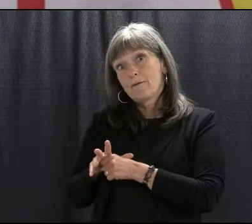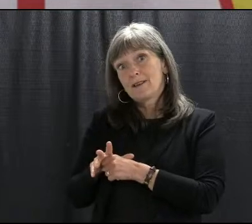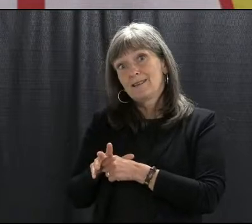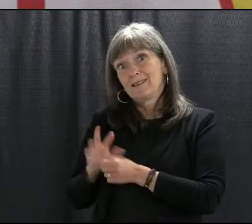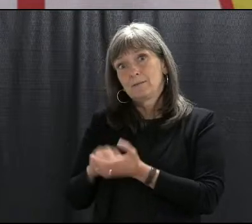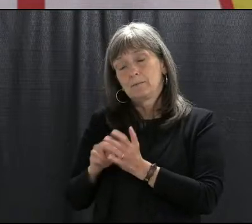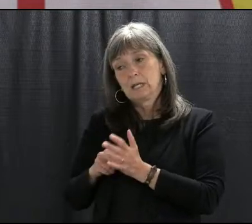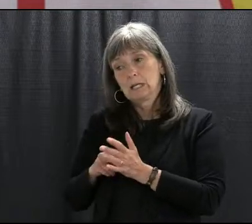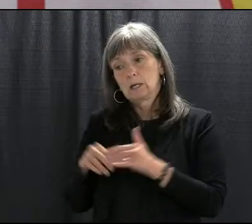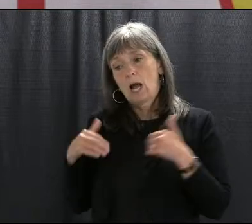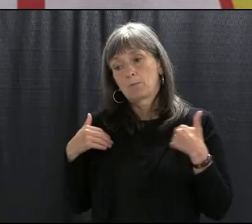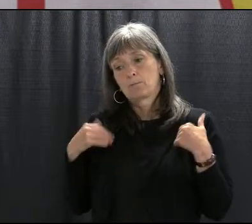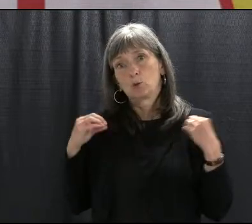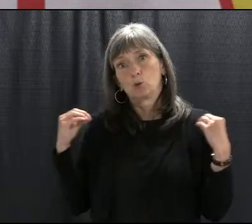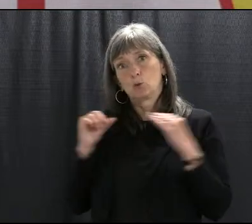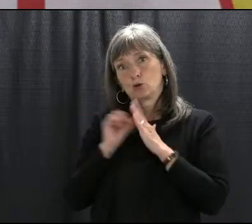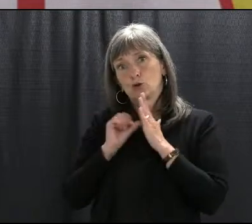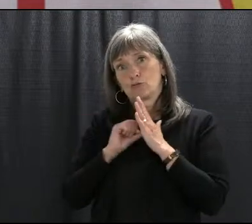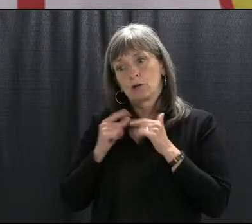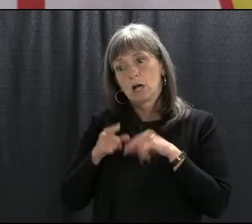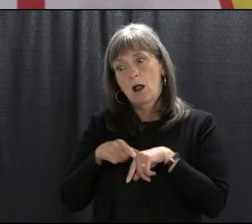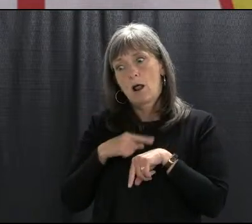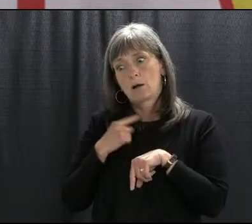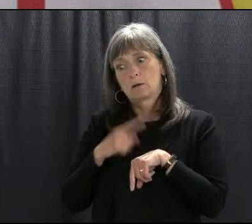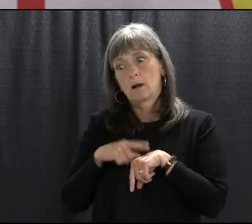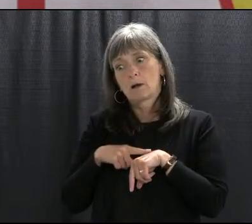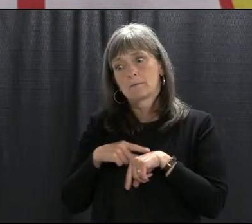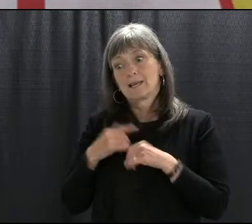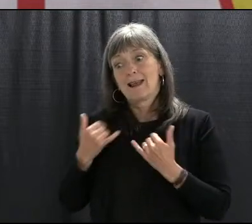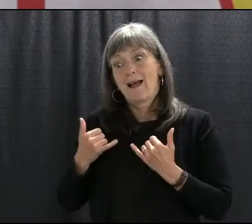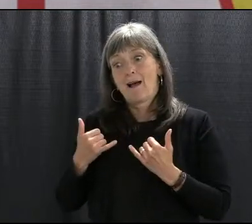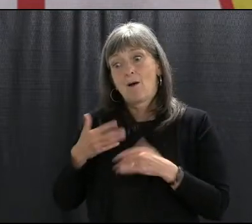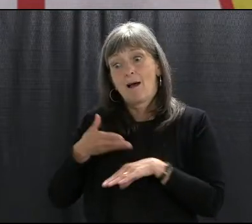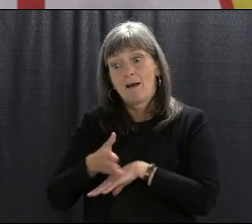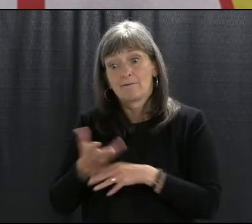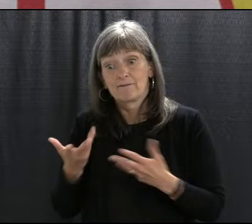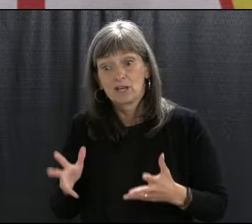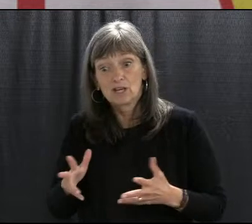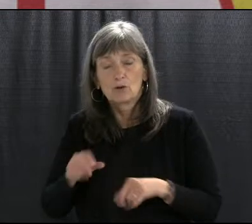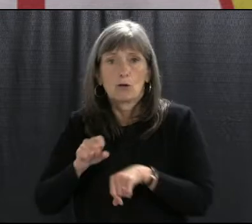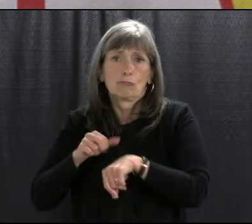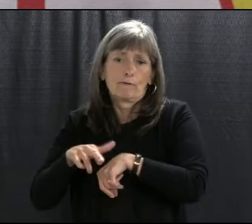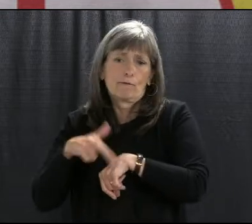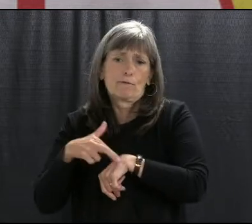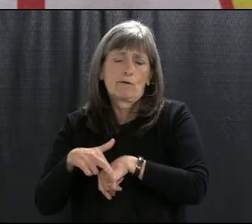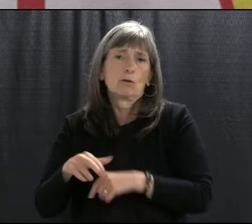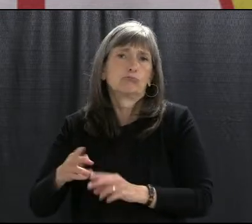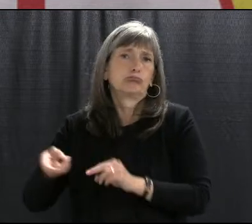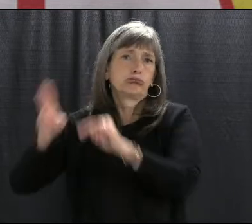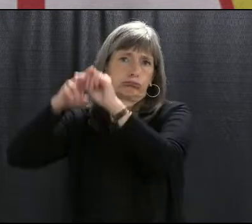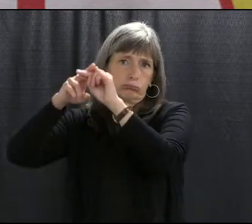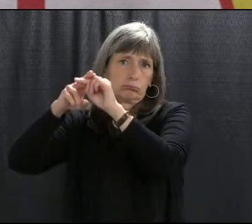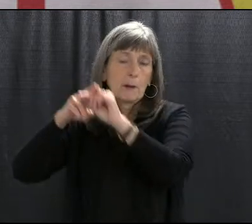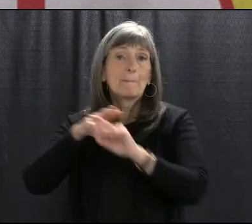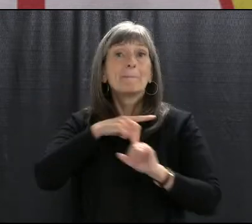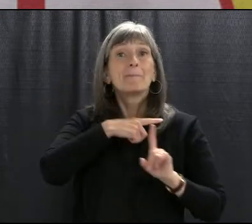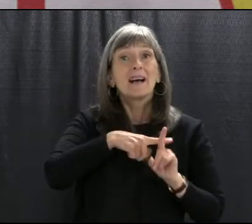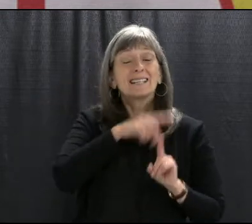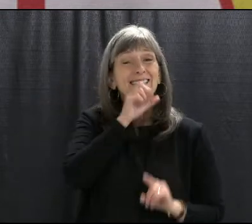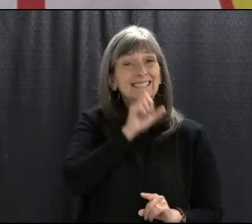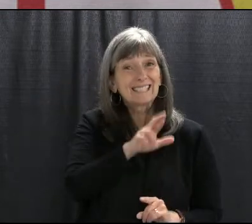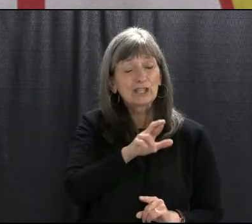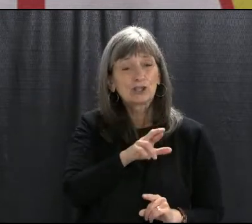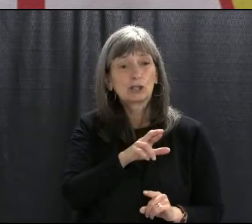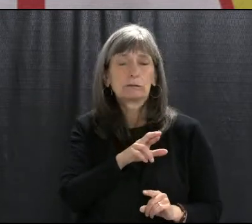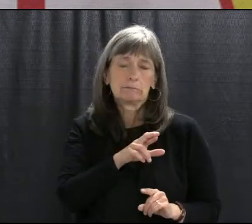during the pandemic. All of these things, without the traveling orthopedic surgeons and without Heart Force